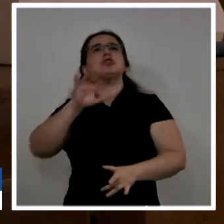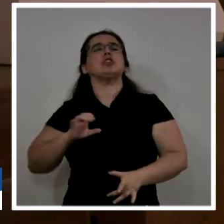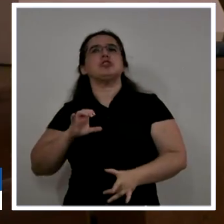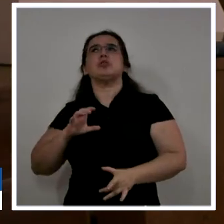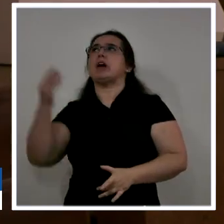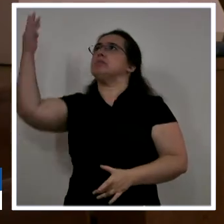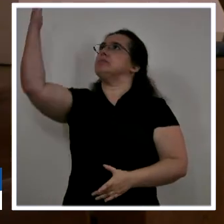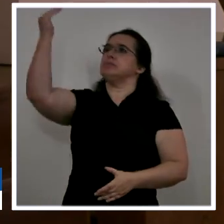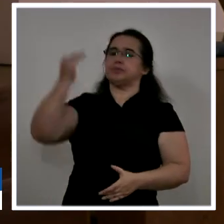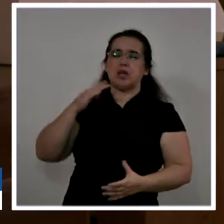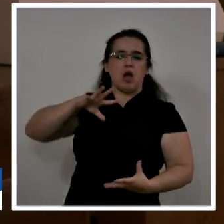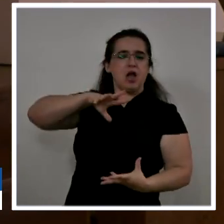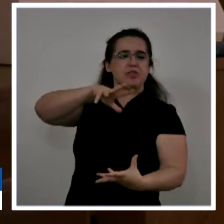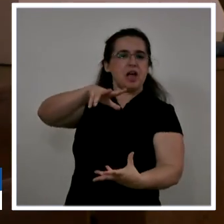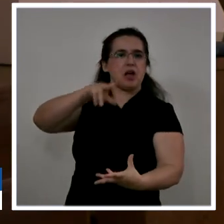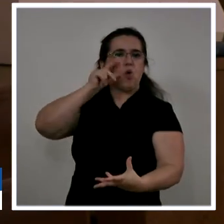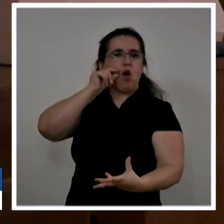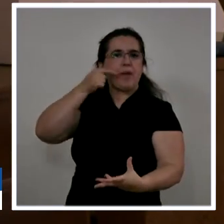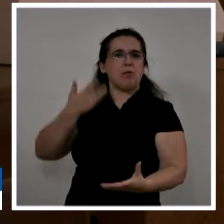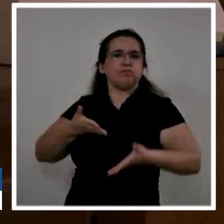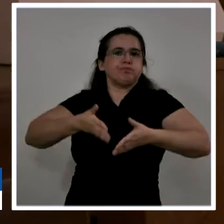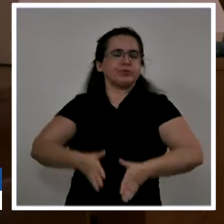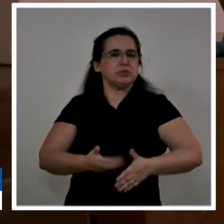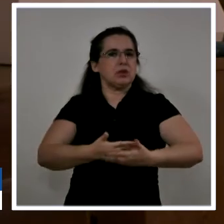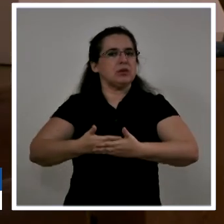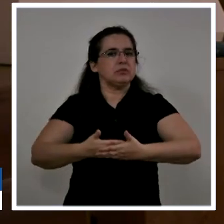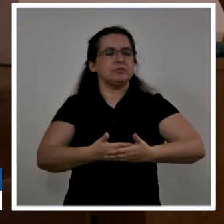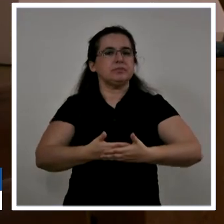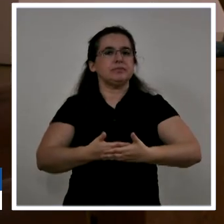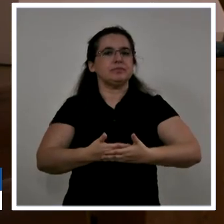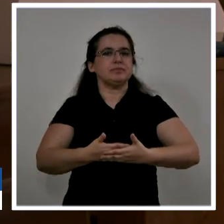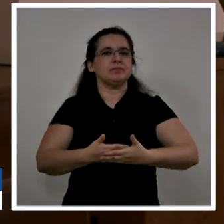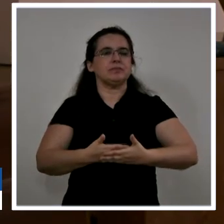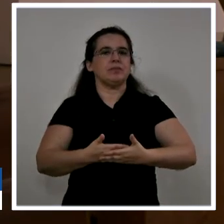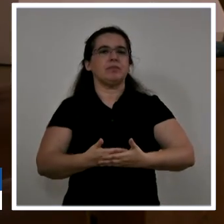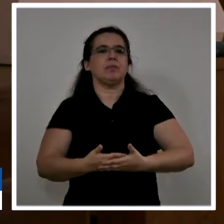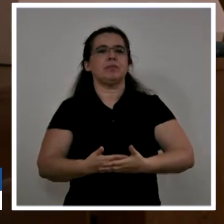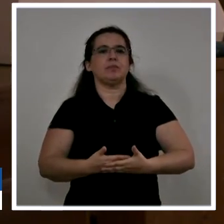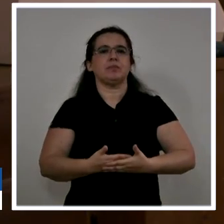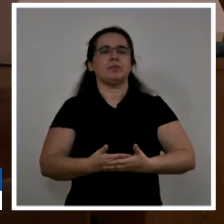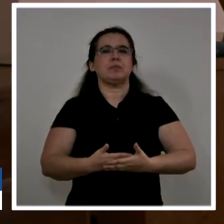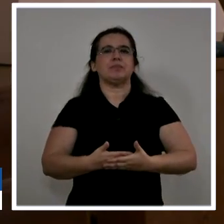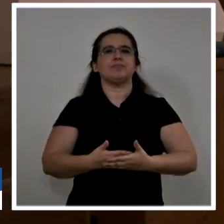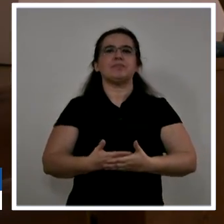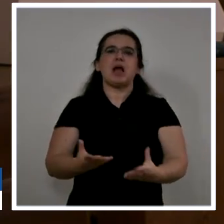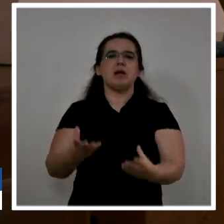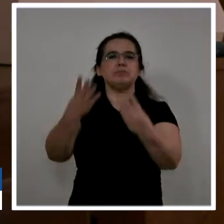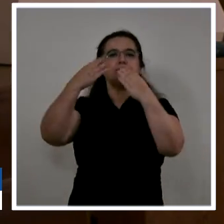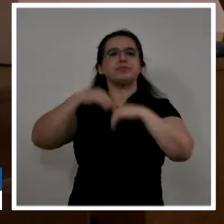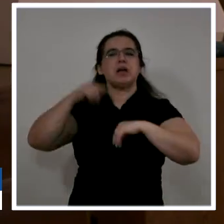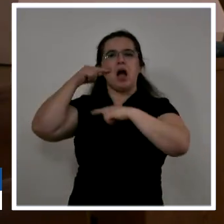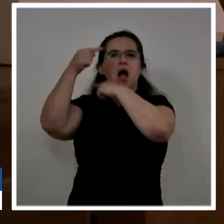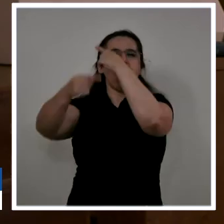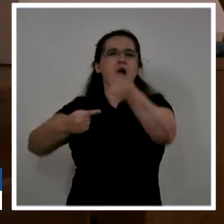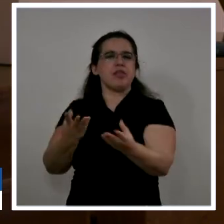como um homem, taking upon himself our fallen, sinful flesh, assumindo a nossa natureza humana caída,